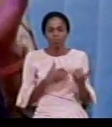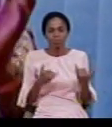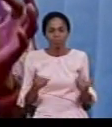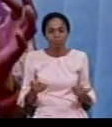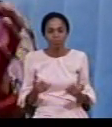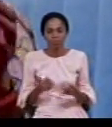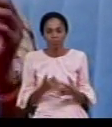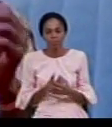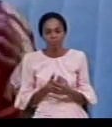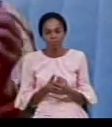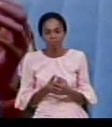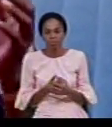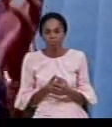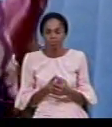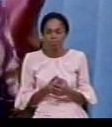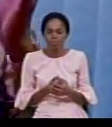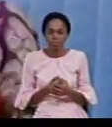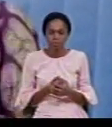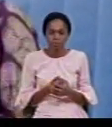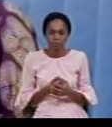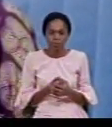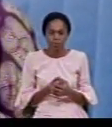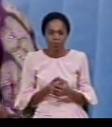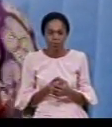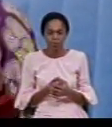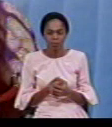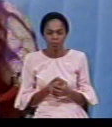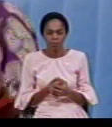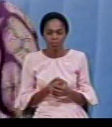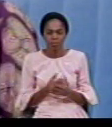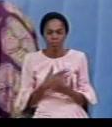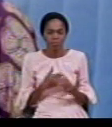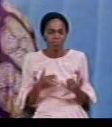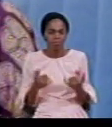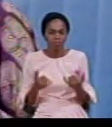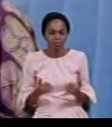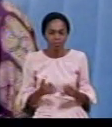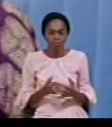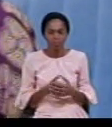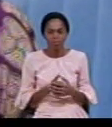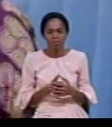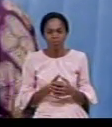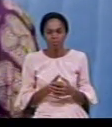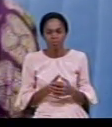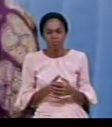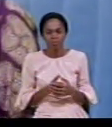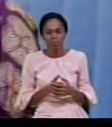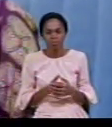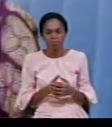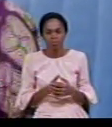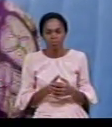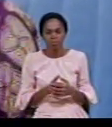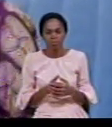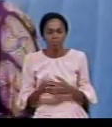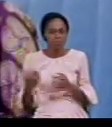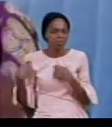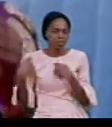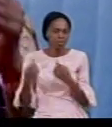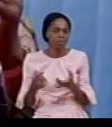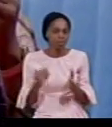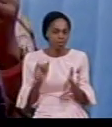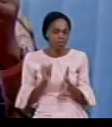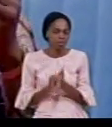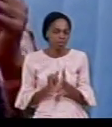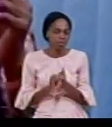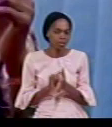sanitary pad that I was using, I have to hard it, look for a big one to use. And since then, I've been bleeding